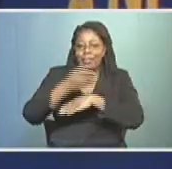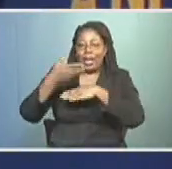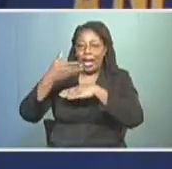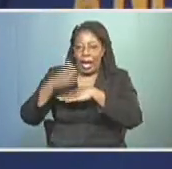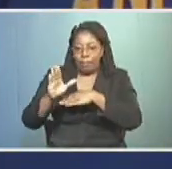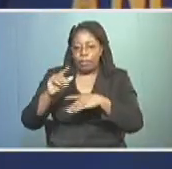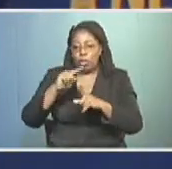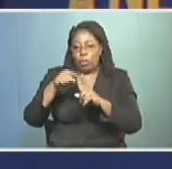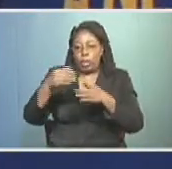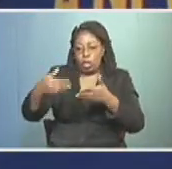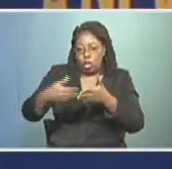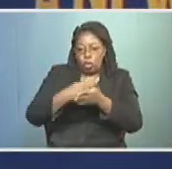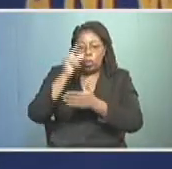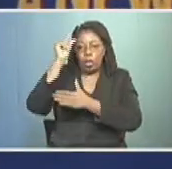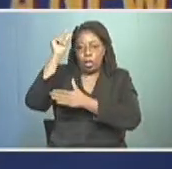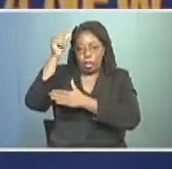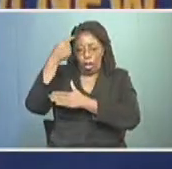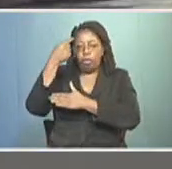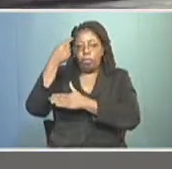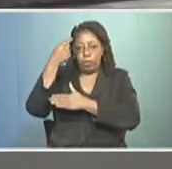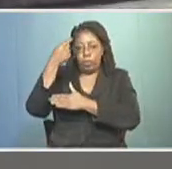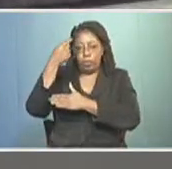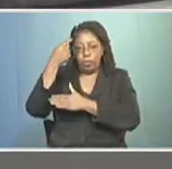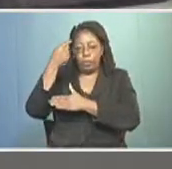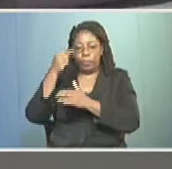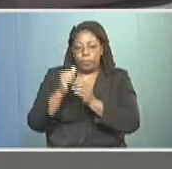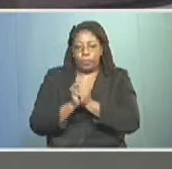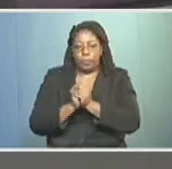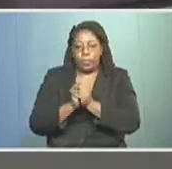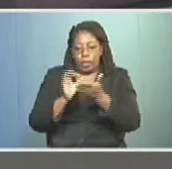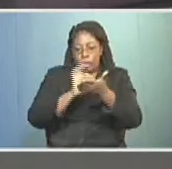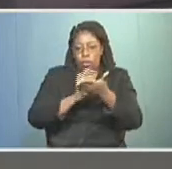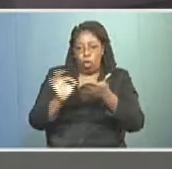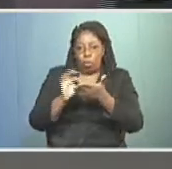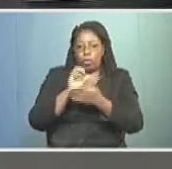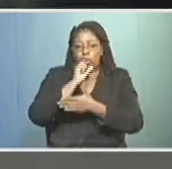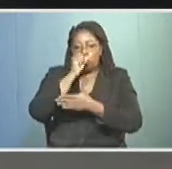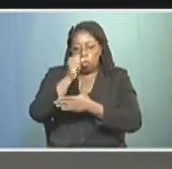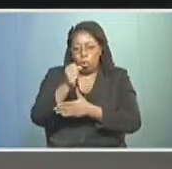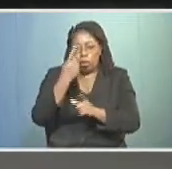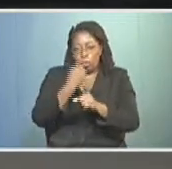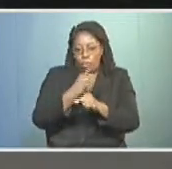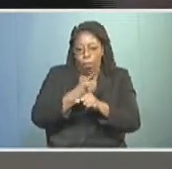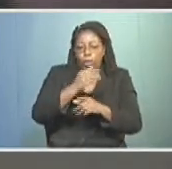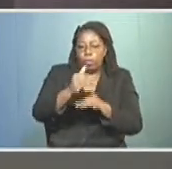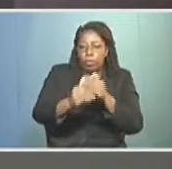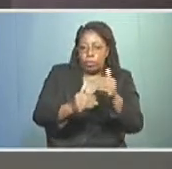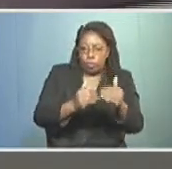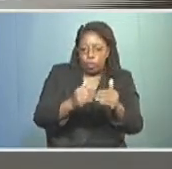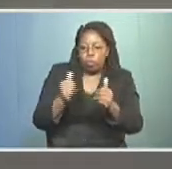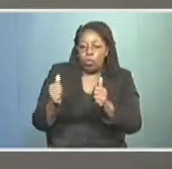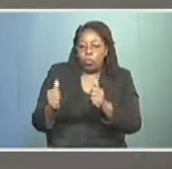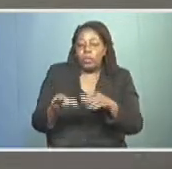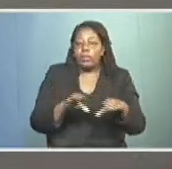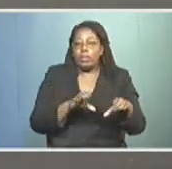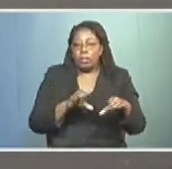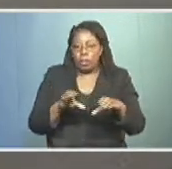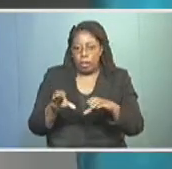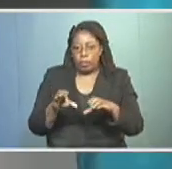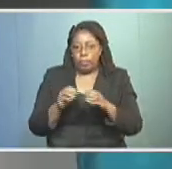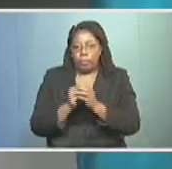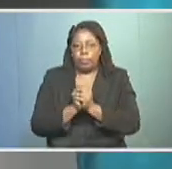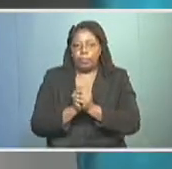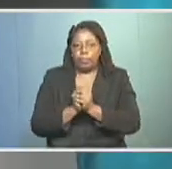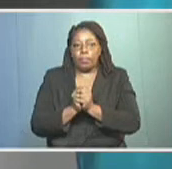when a new government would have taken over. The audit then seeks to ensure that the proper procedures were followed in such